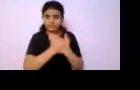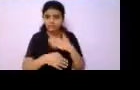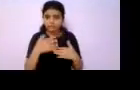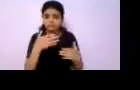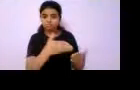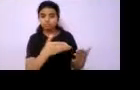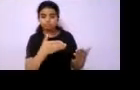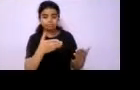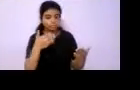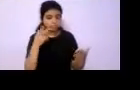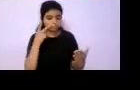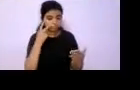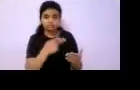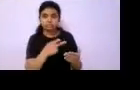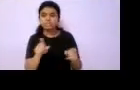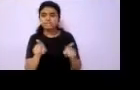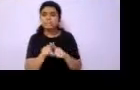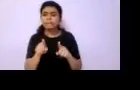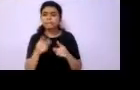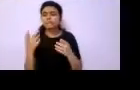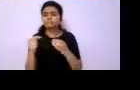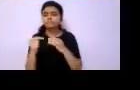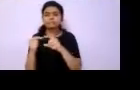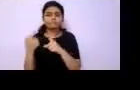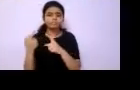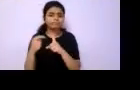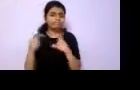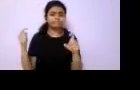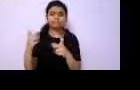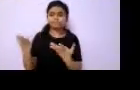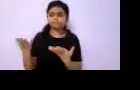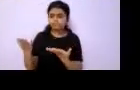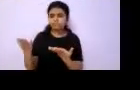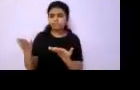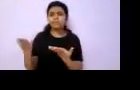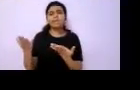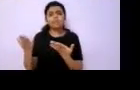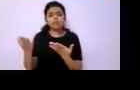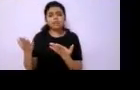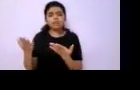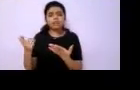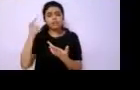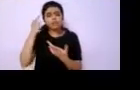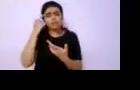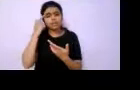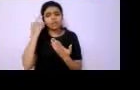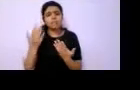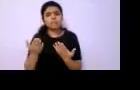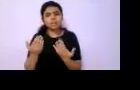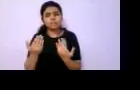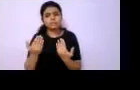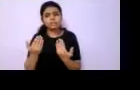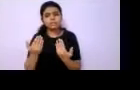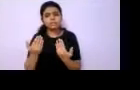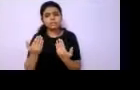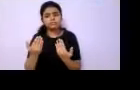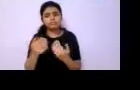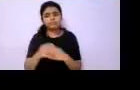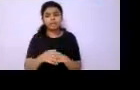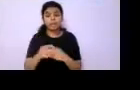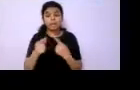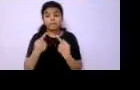of dependency that are replete with affective bonds and a sense that each participant has received her